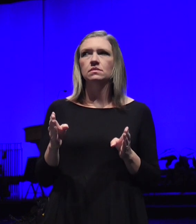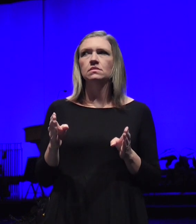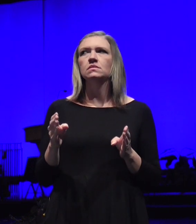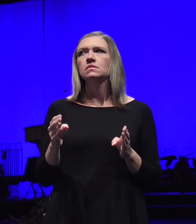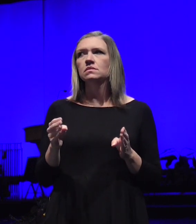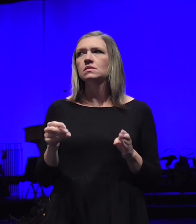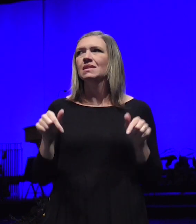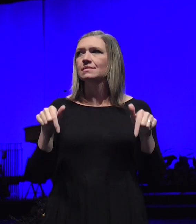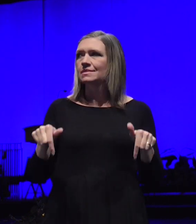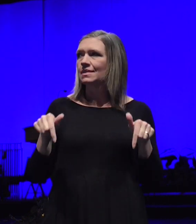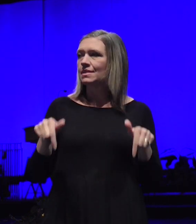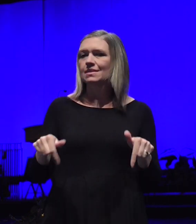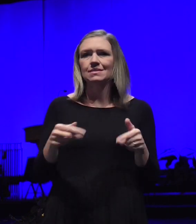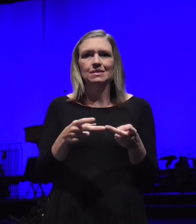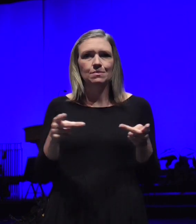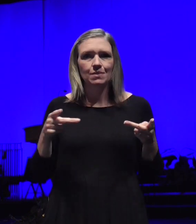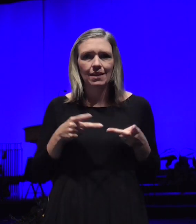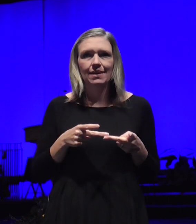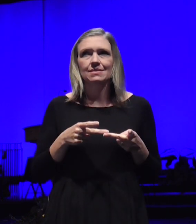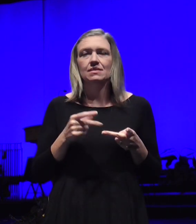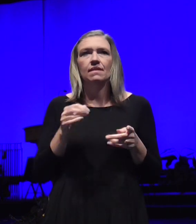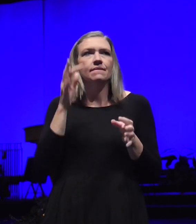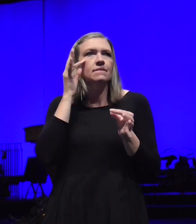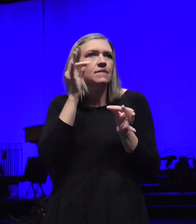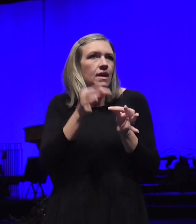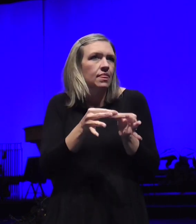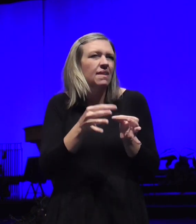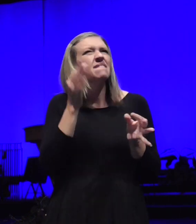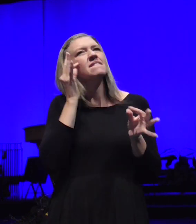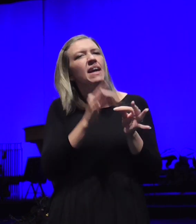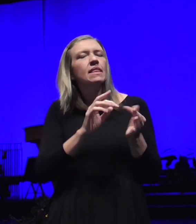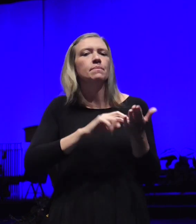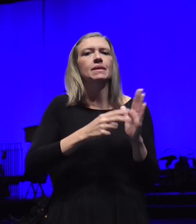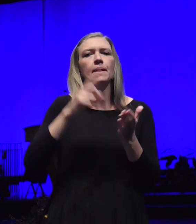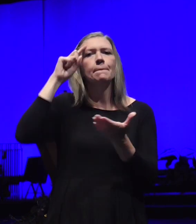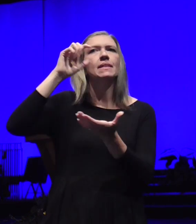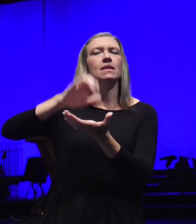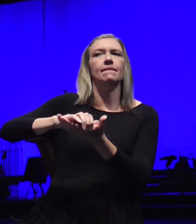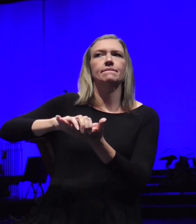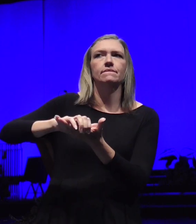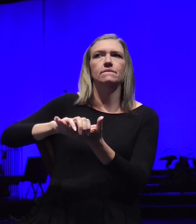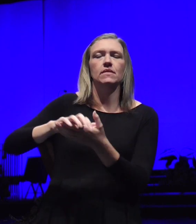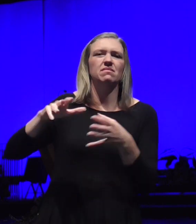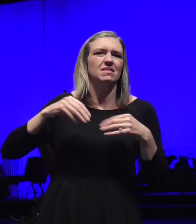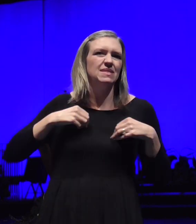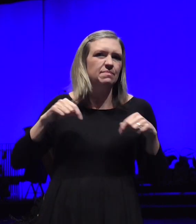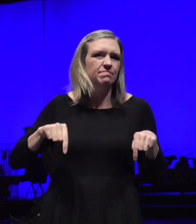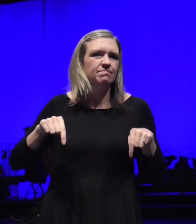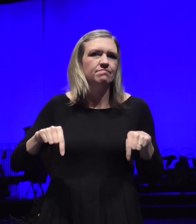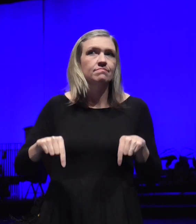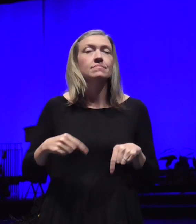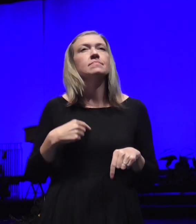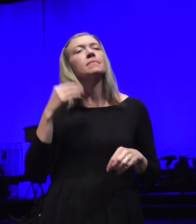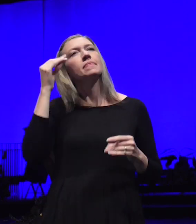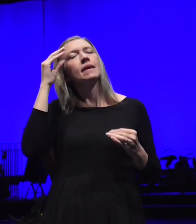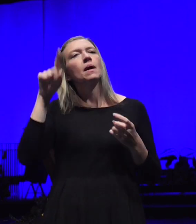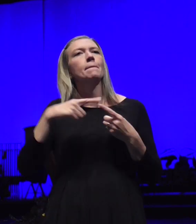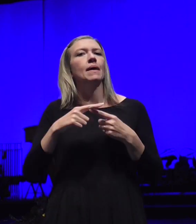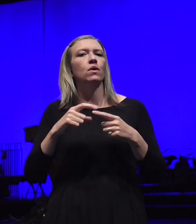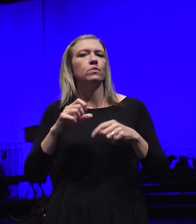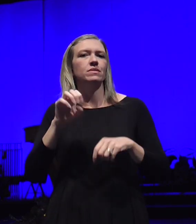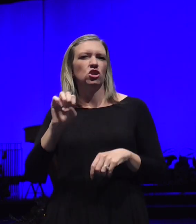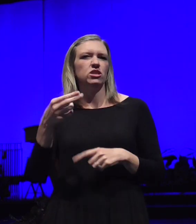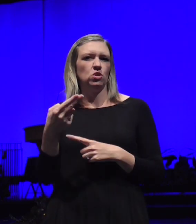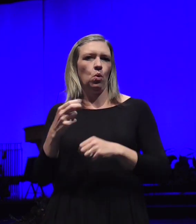accepting this as a place of our faith, faith meaning our belief. I think about Ernest Holmes, who's the